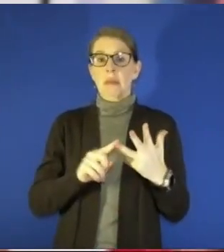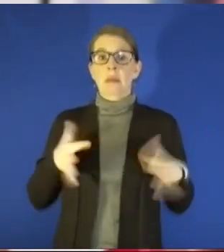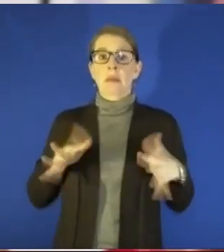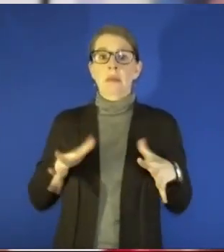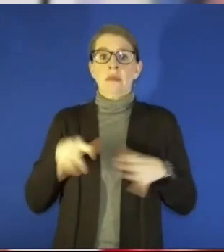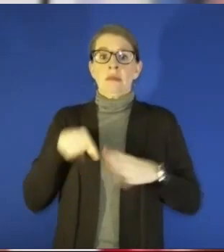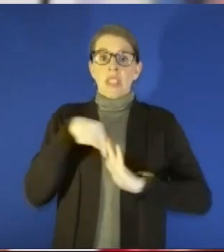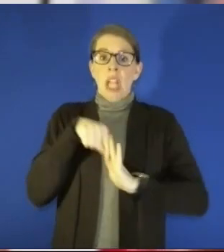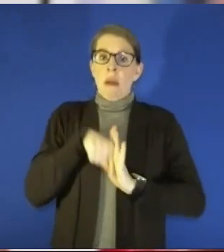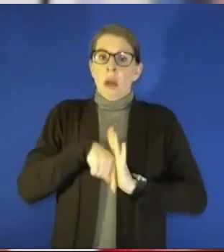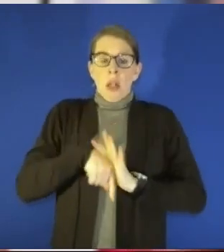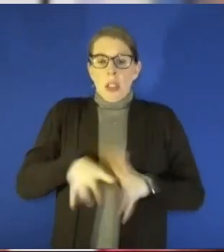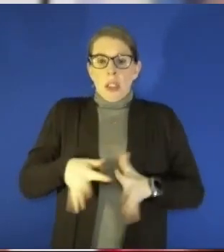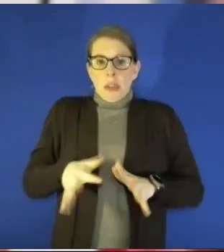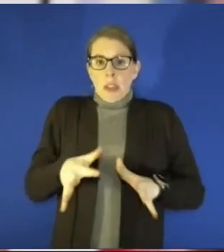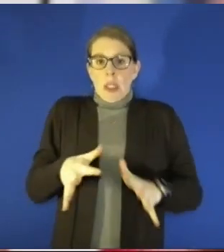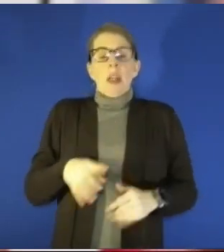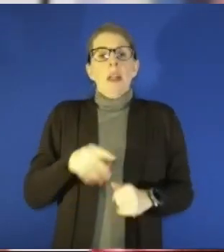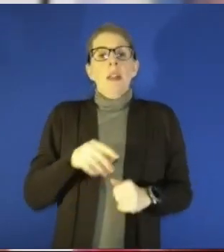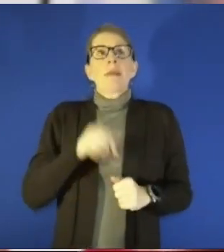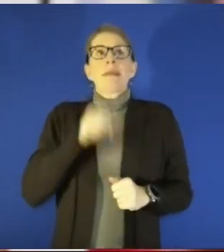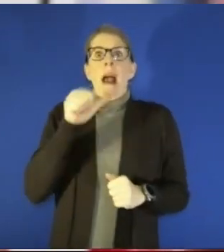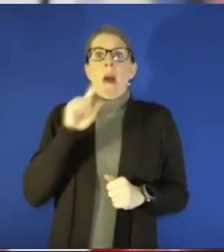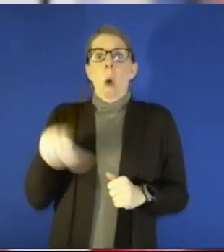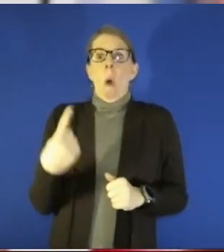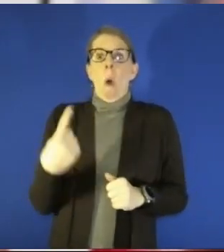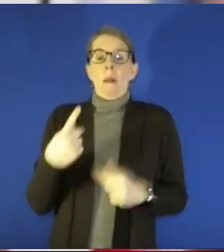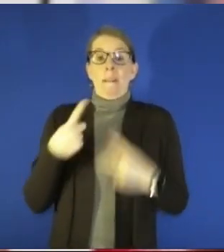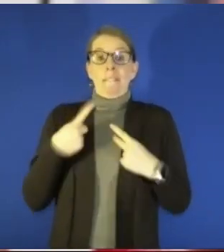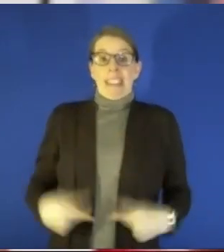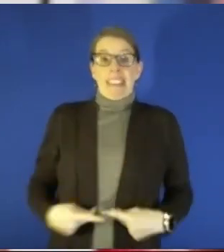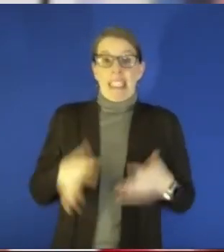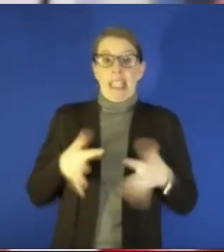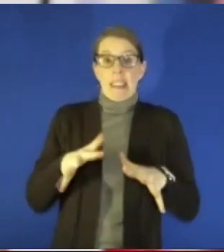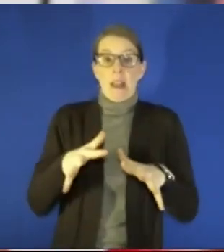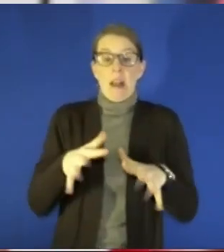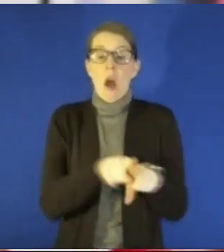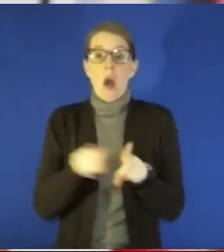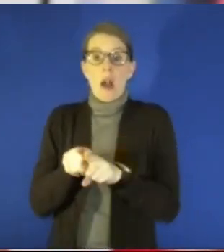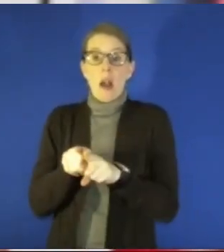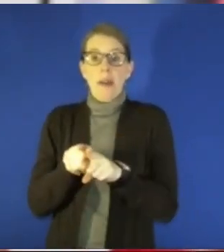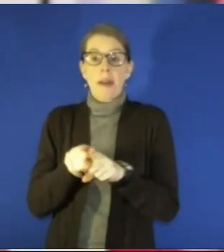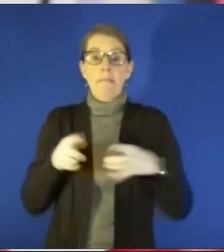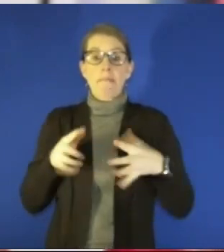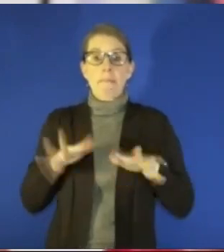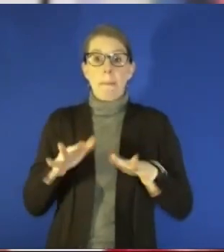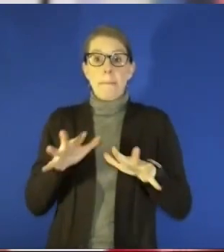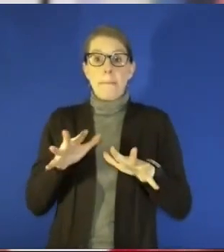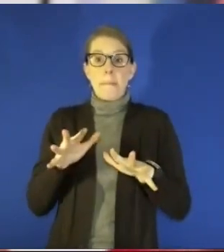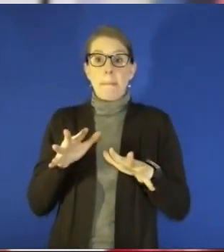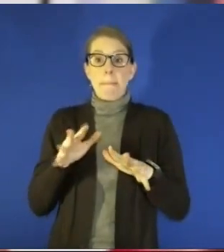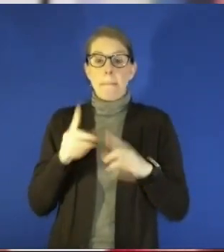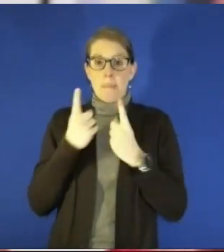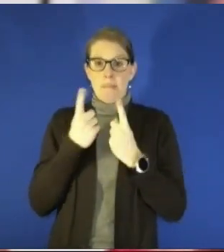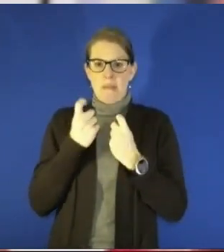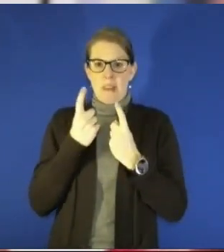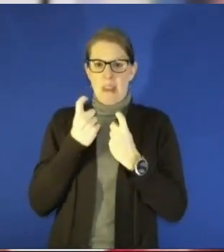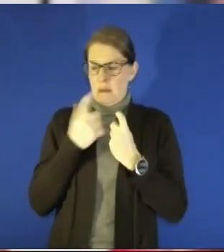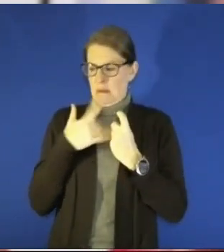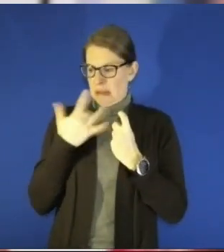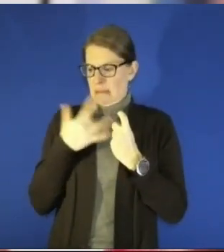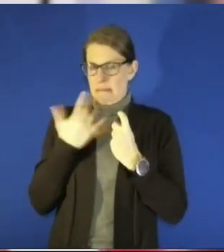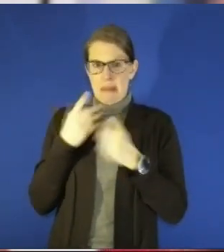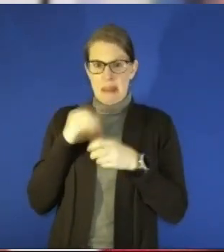anxiety. Not only just like physical anxiety, but also anxiety of questioning what was going on